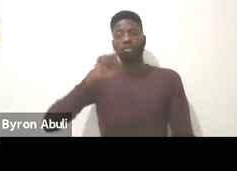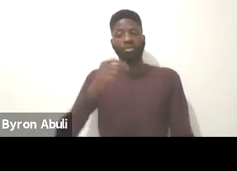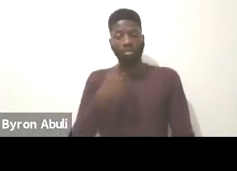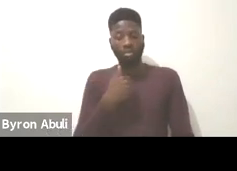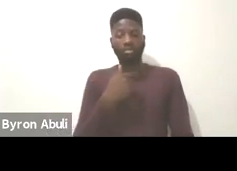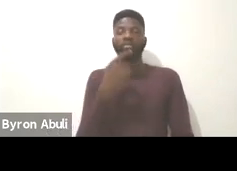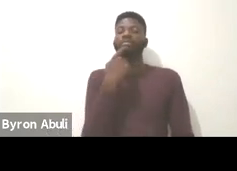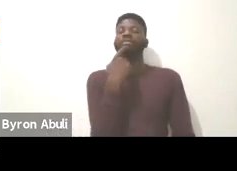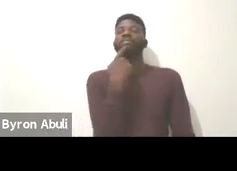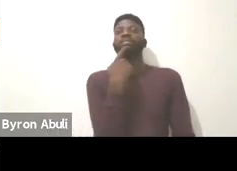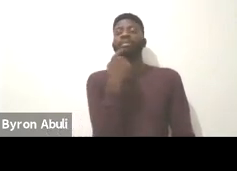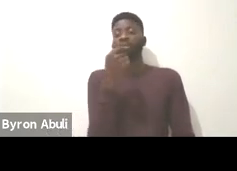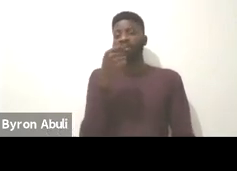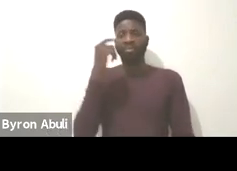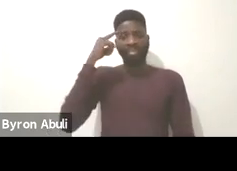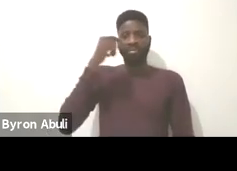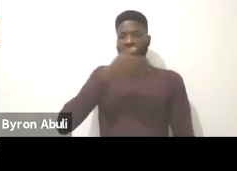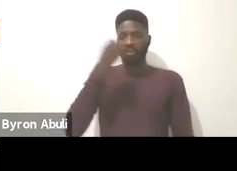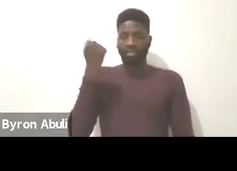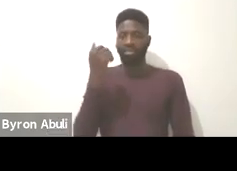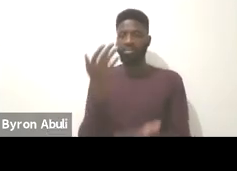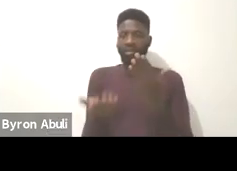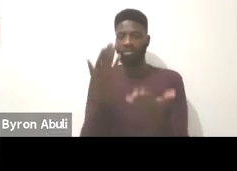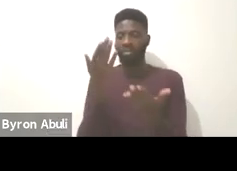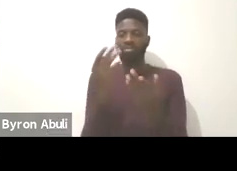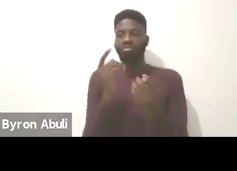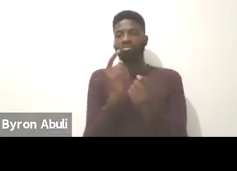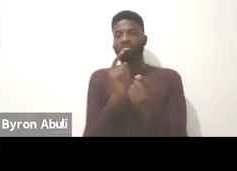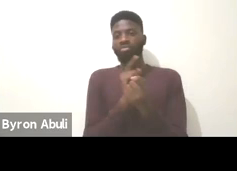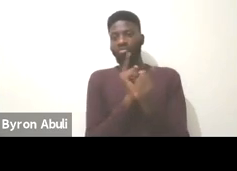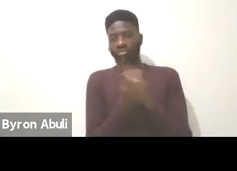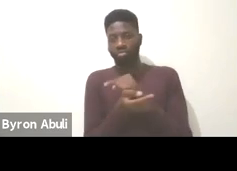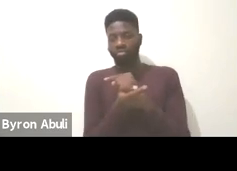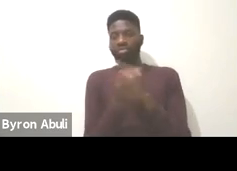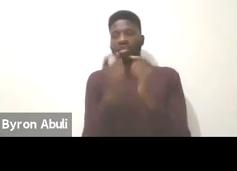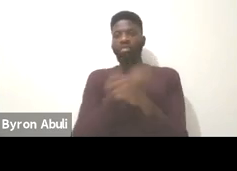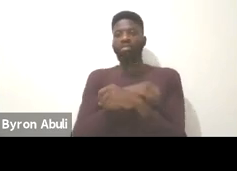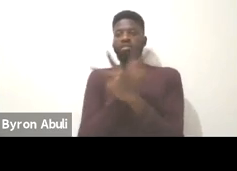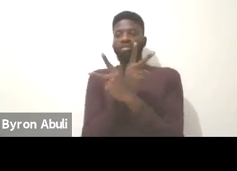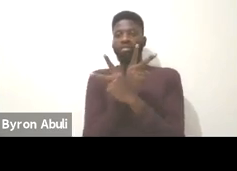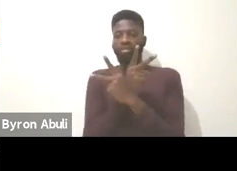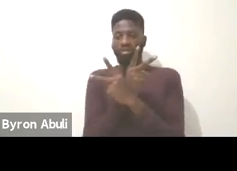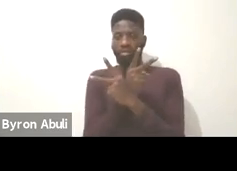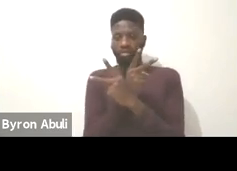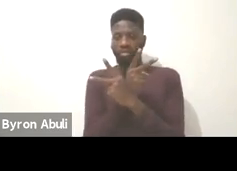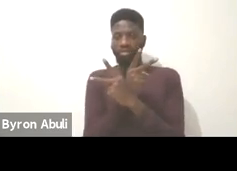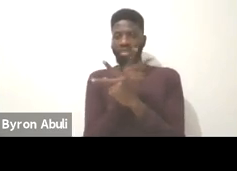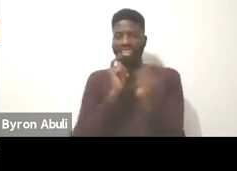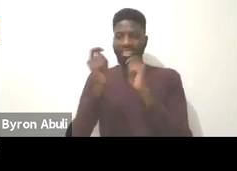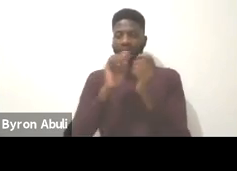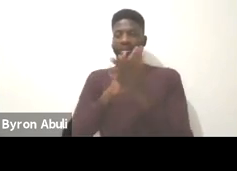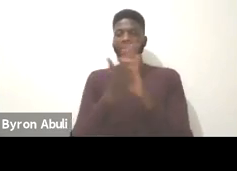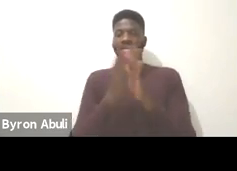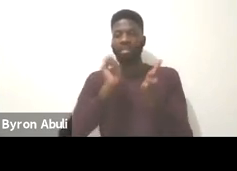Wouldn't it be better to convert virtual interviews to written interviews? Because again, there's the